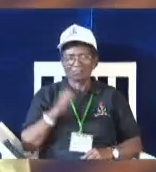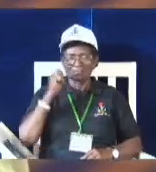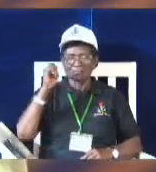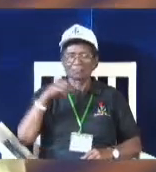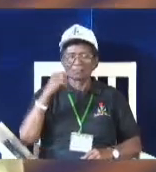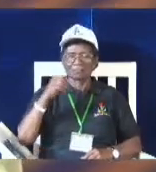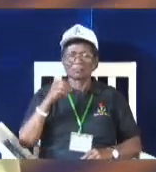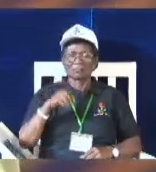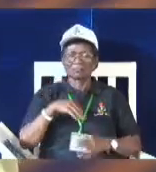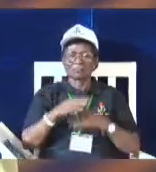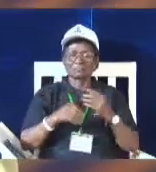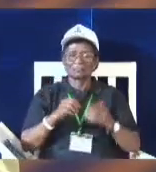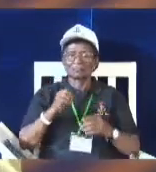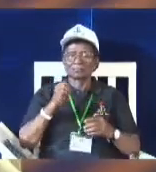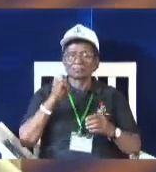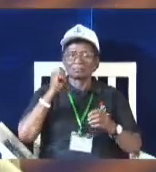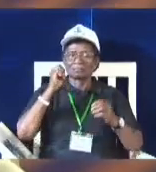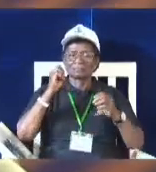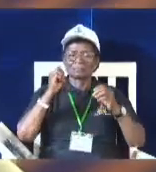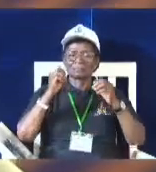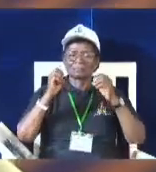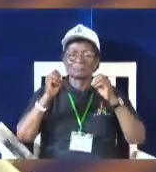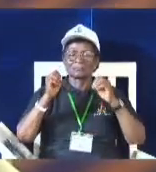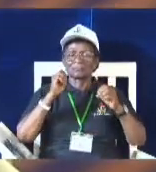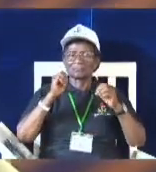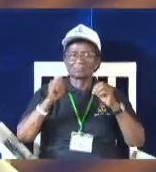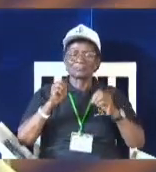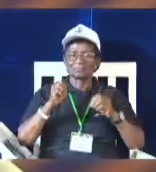me "Yeah," as my initial.